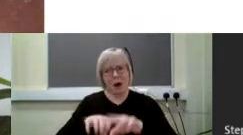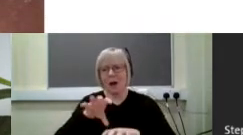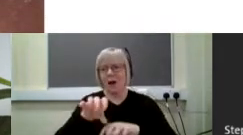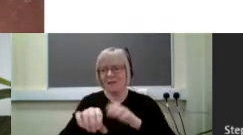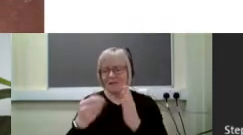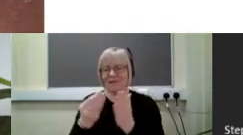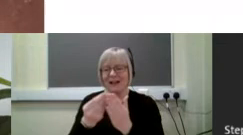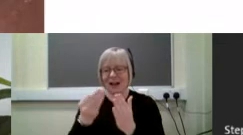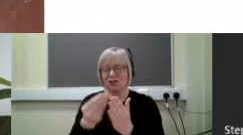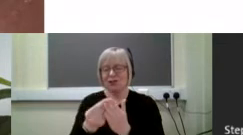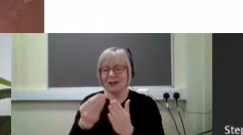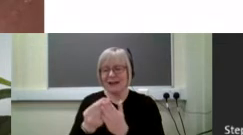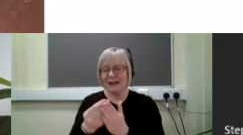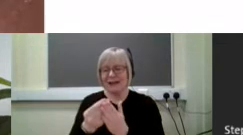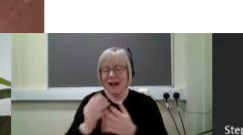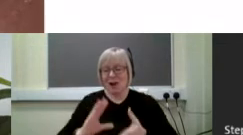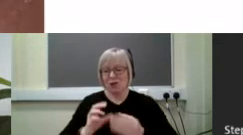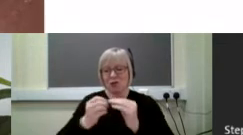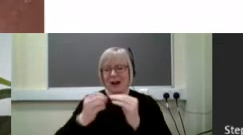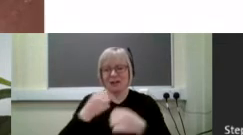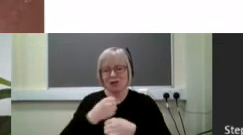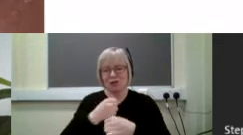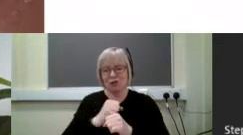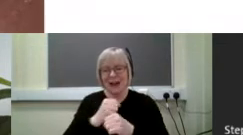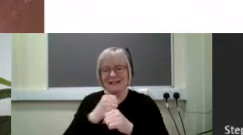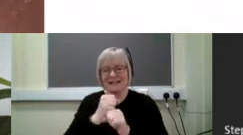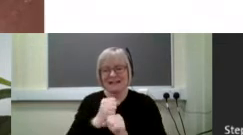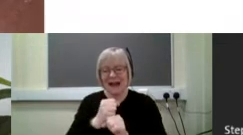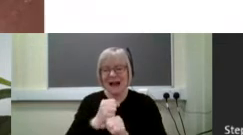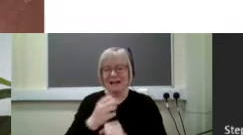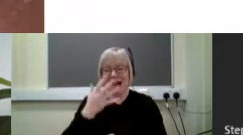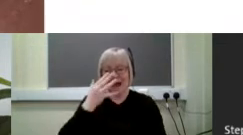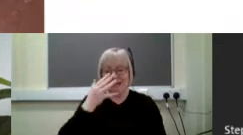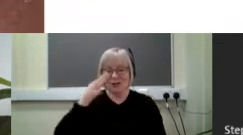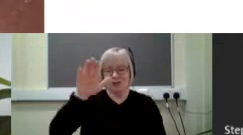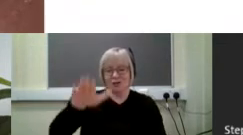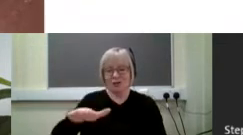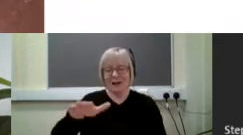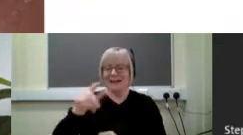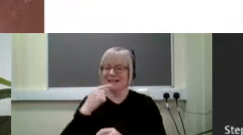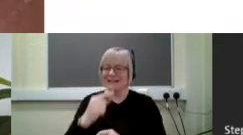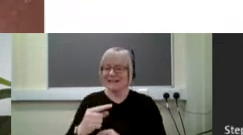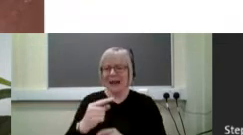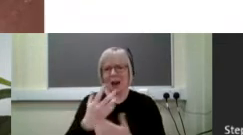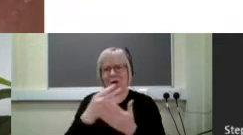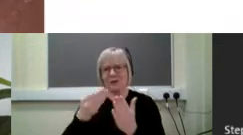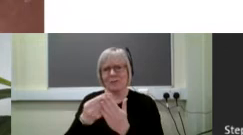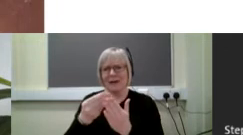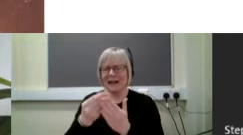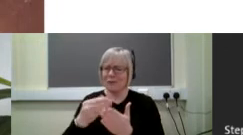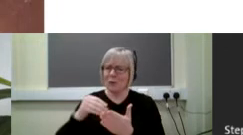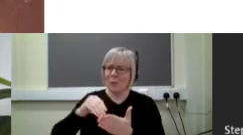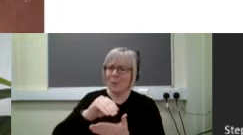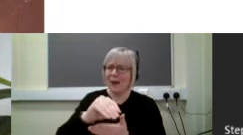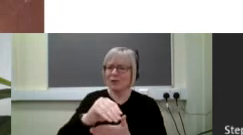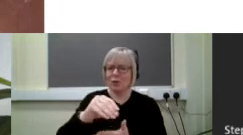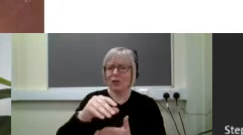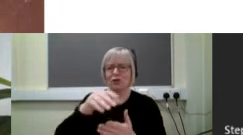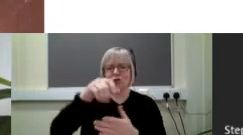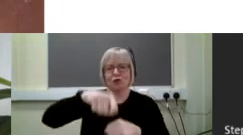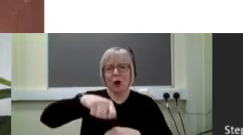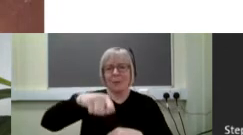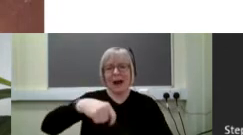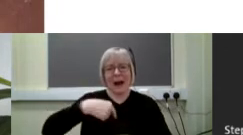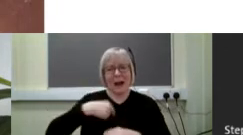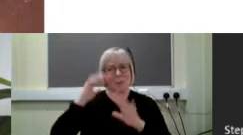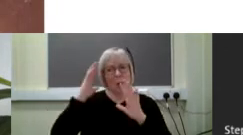the household. An adolescent with a hearing impairment said, "There's a huge amount of money that needs to be paid to the shop, and I'm fearful about how